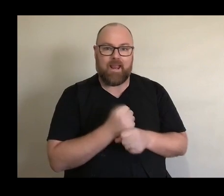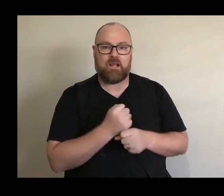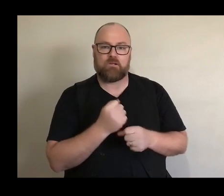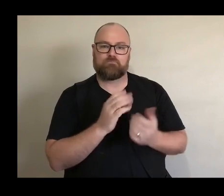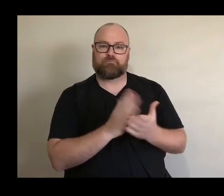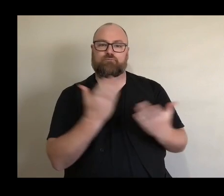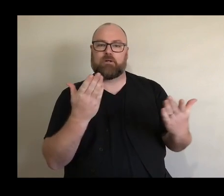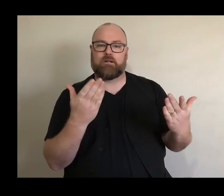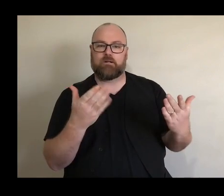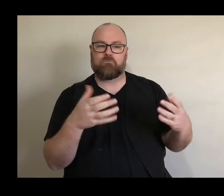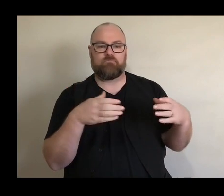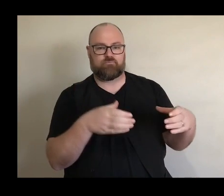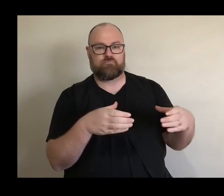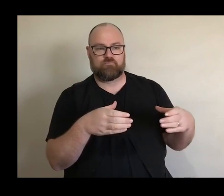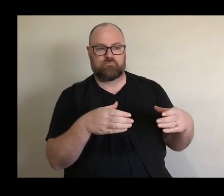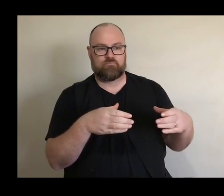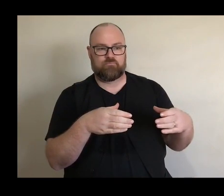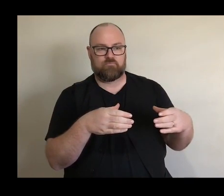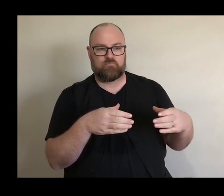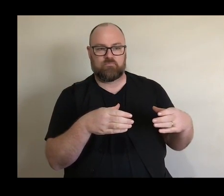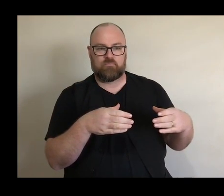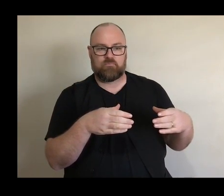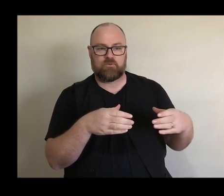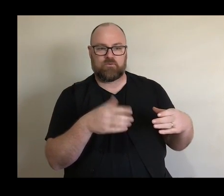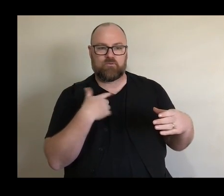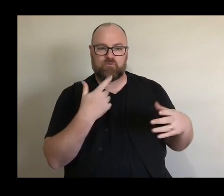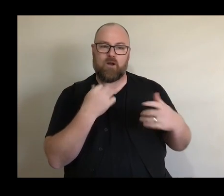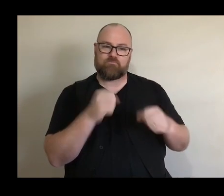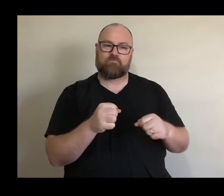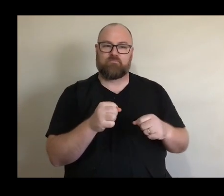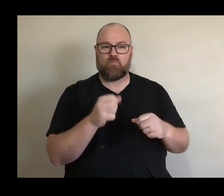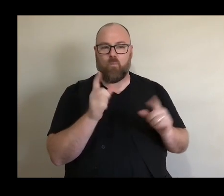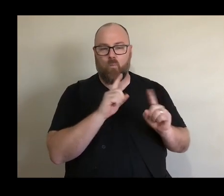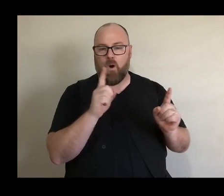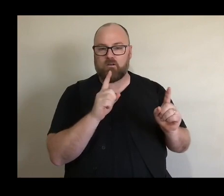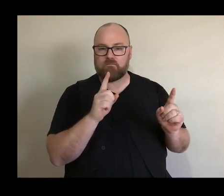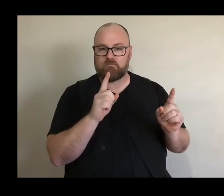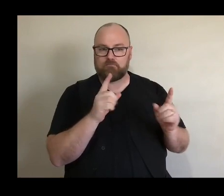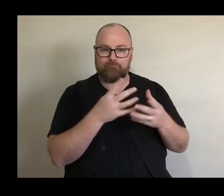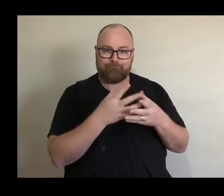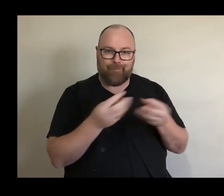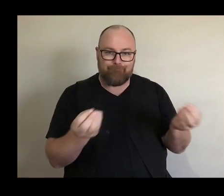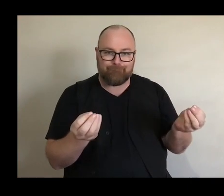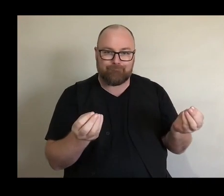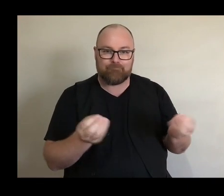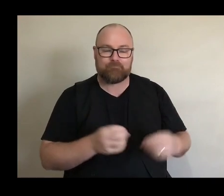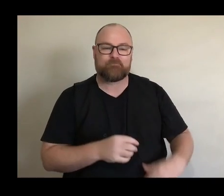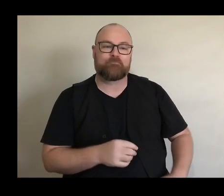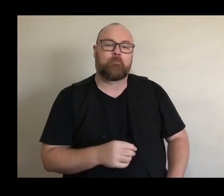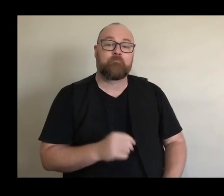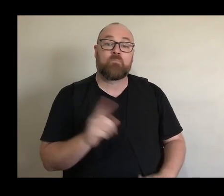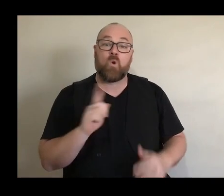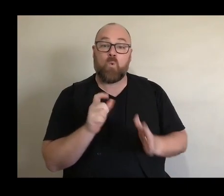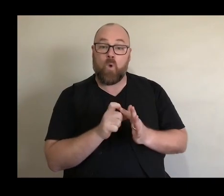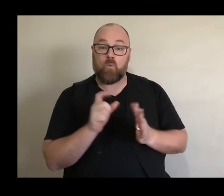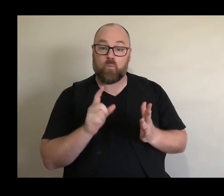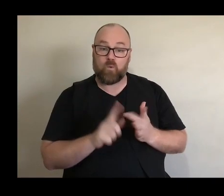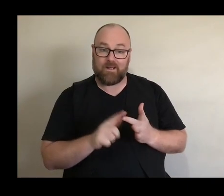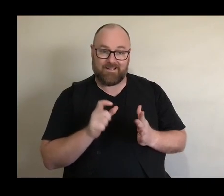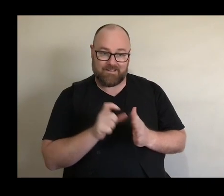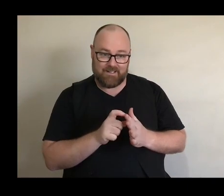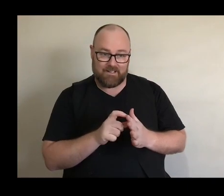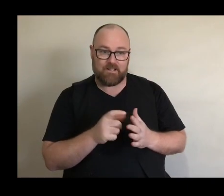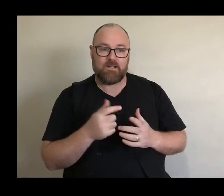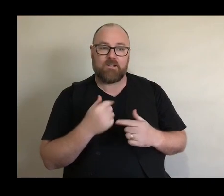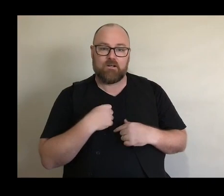sense of absence and loss to kind of communicate these ideas, right? So what we did is we collected many limbs and